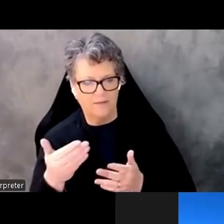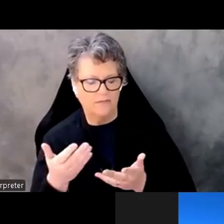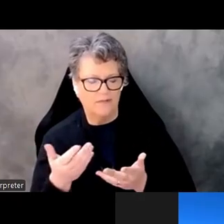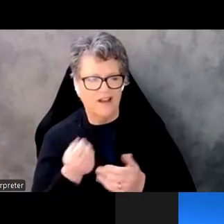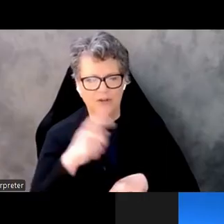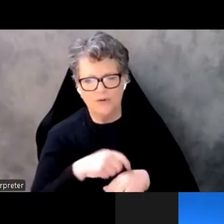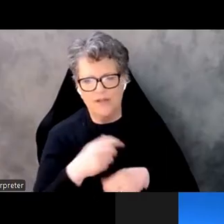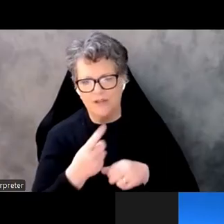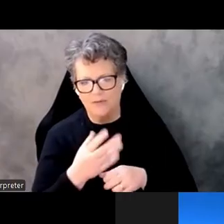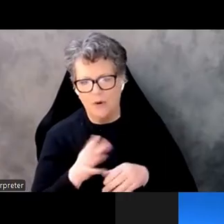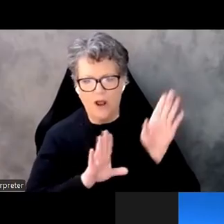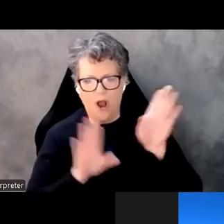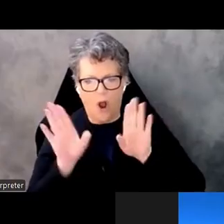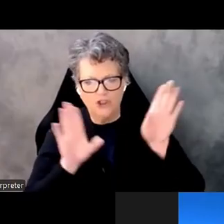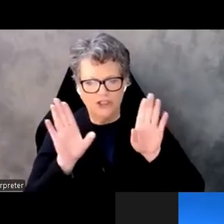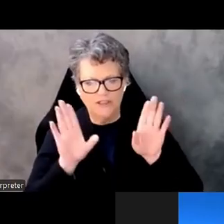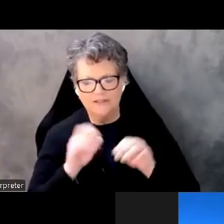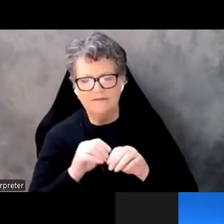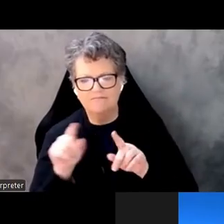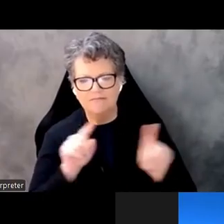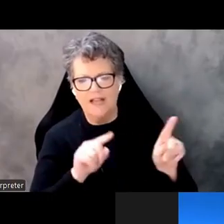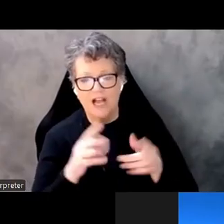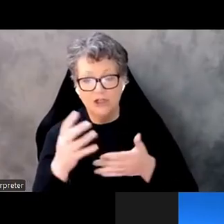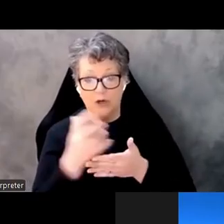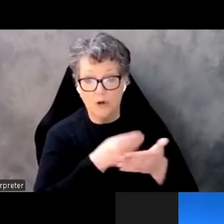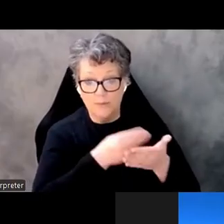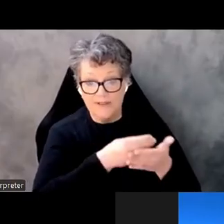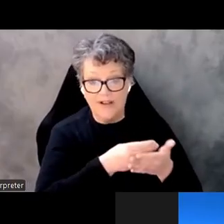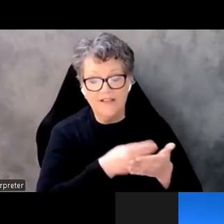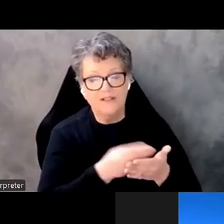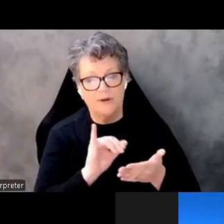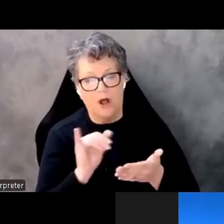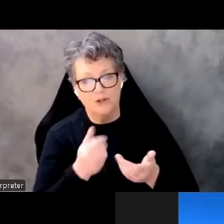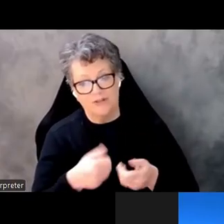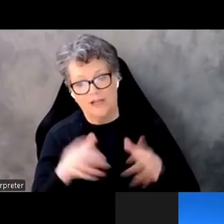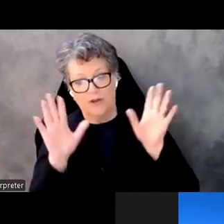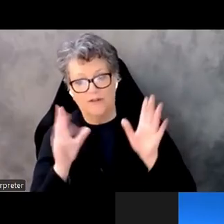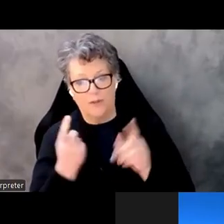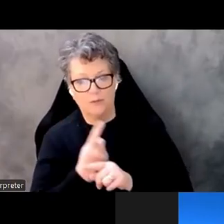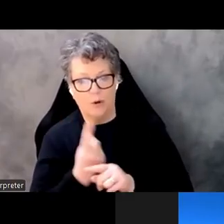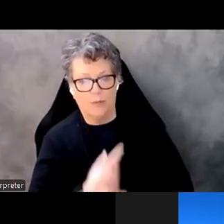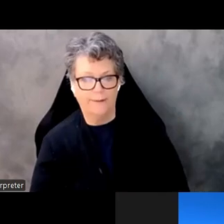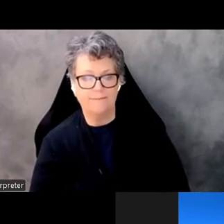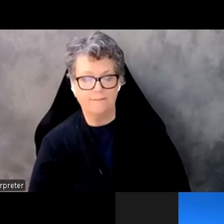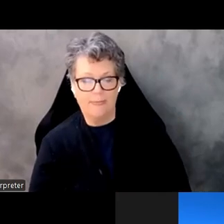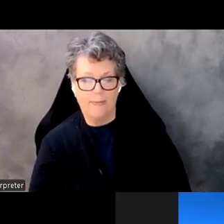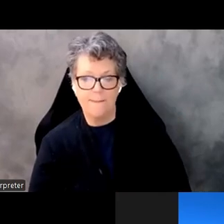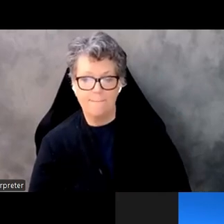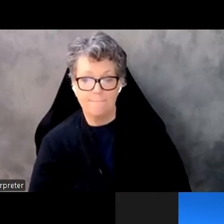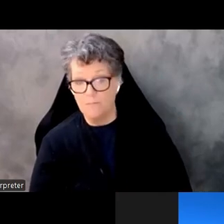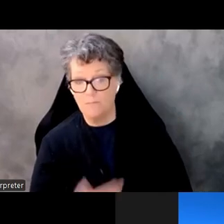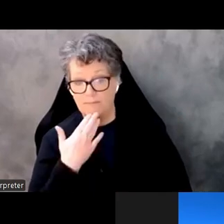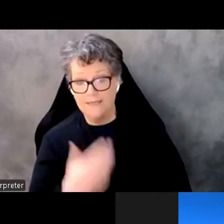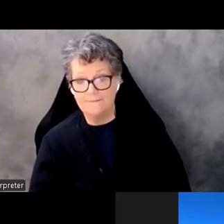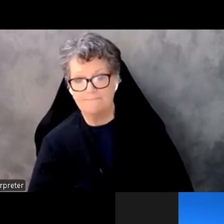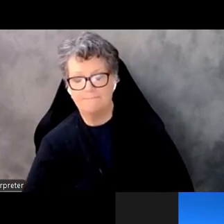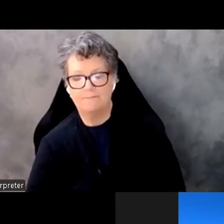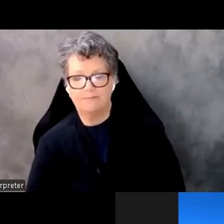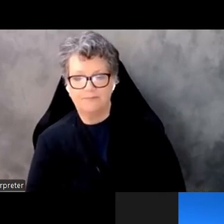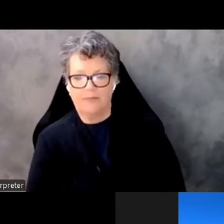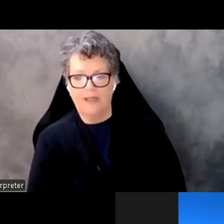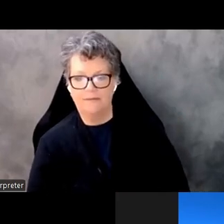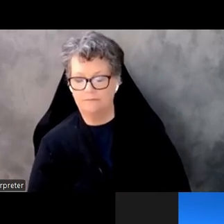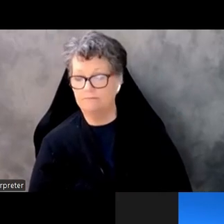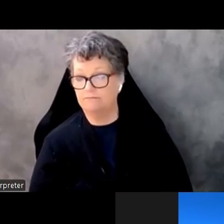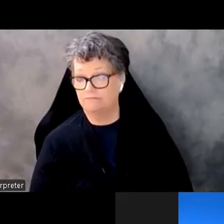year, we'll auction that off and try to recoup some funds, but also just, get rid of those appropriately as well. Thanks. Any